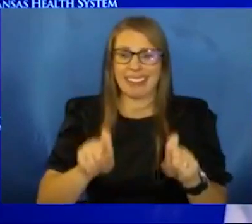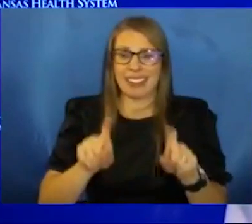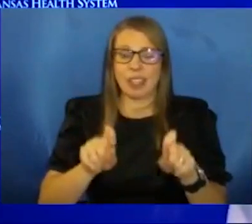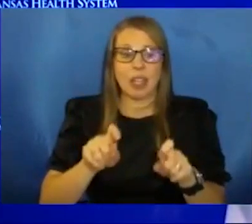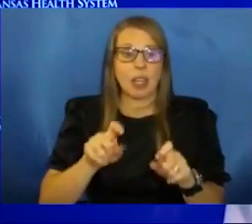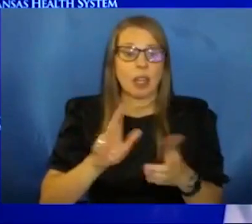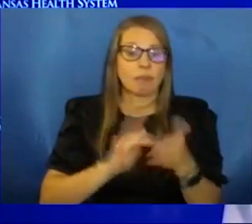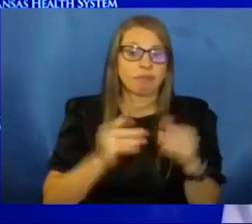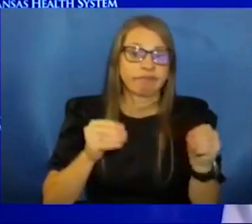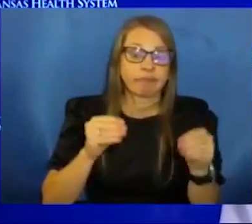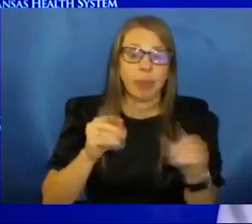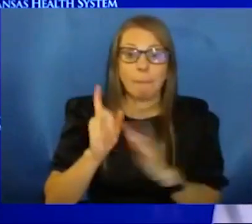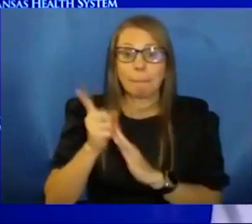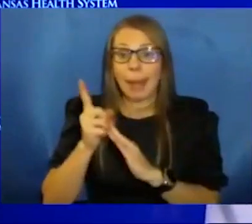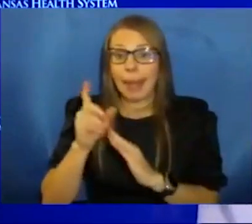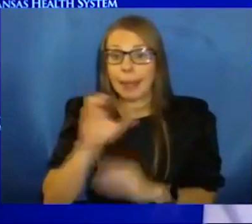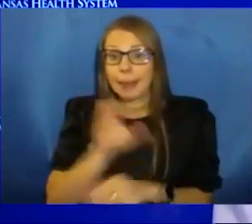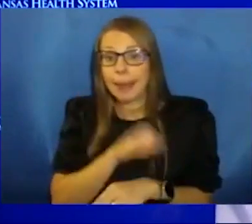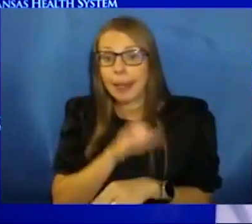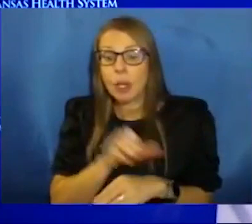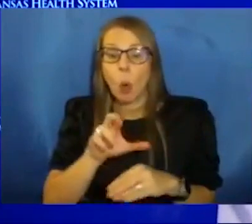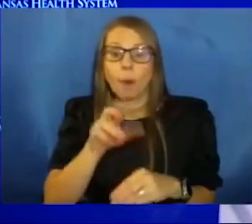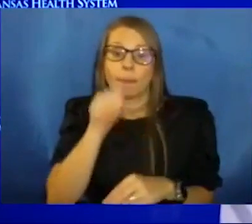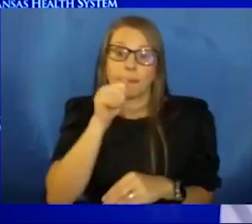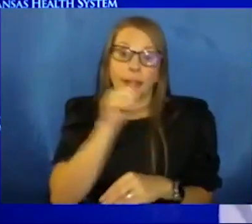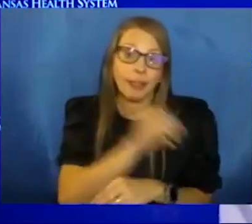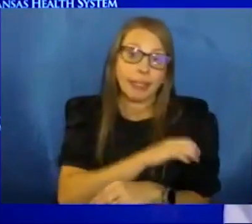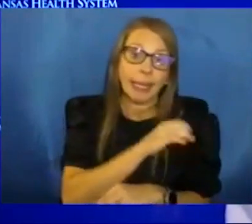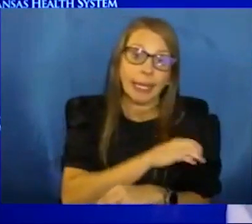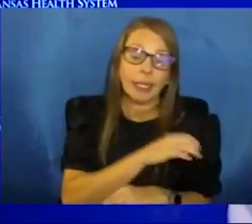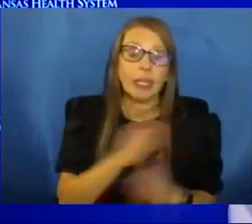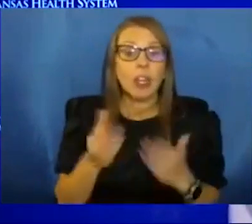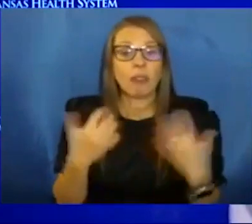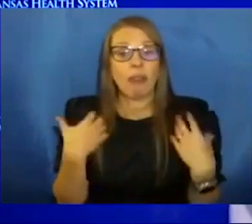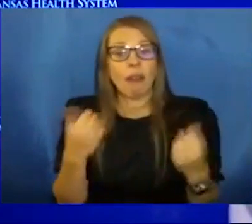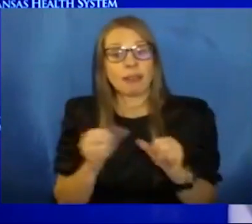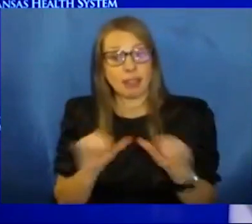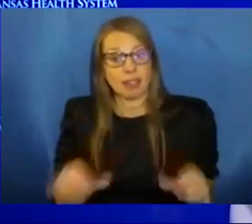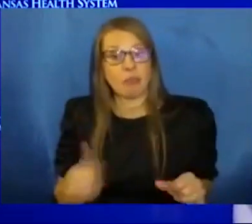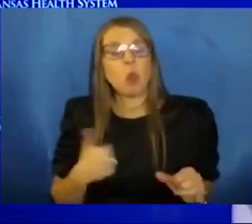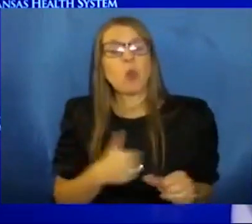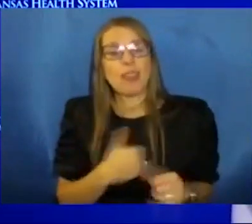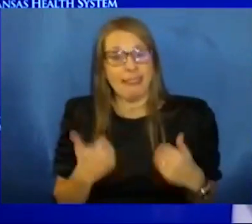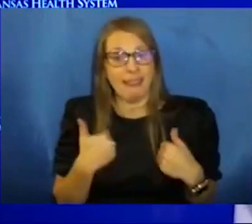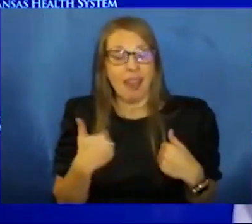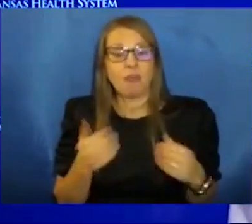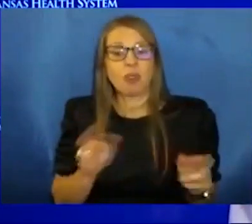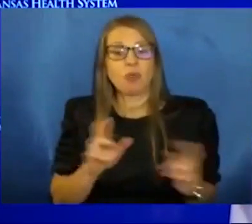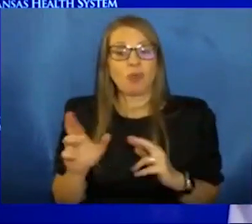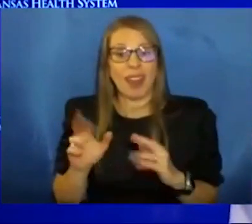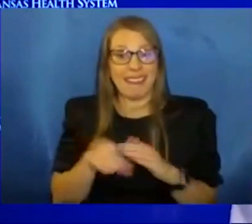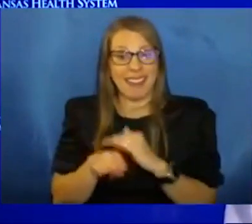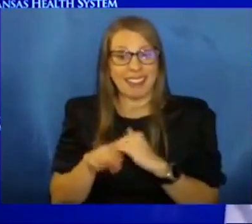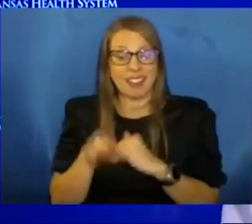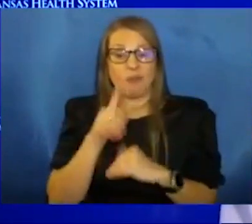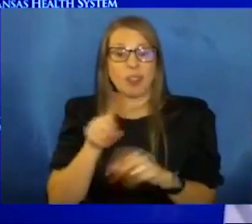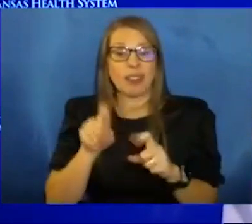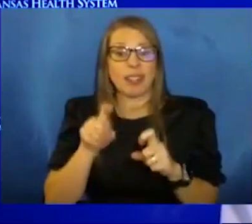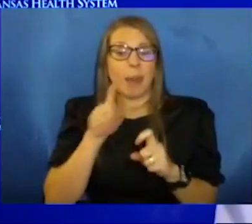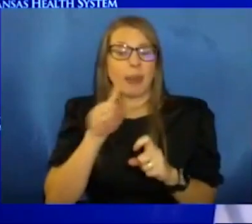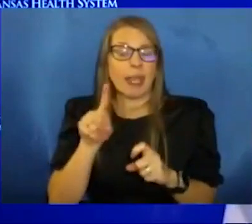doesn't care as much, and or cares more about their children than anybody, and that's the parent. Mm-hmm. Yes, but that parent just cares about that